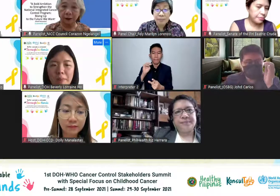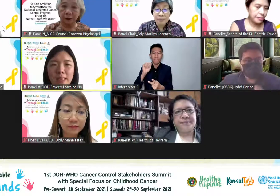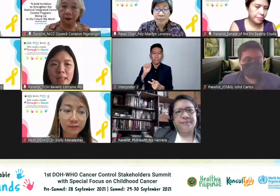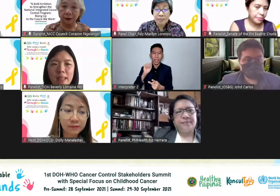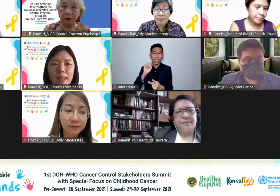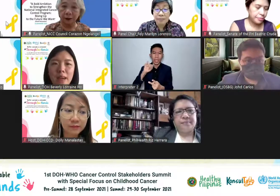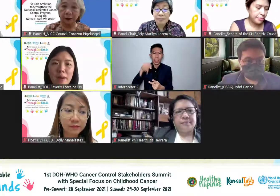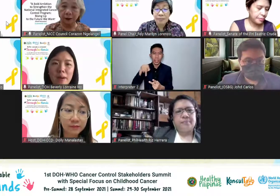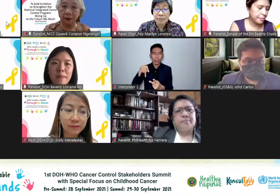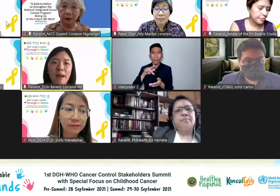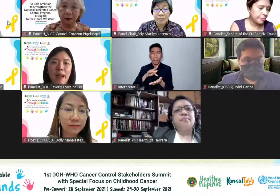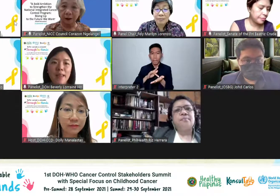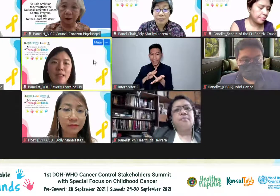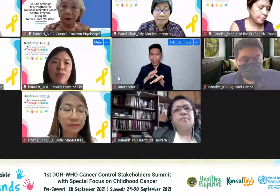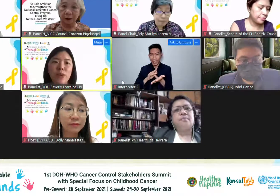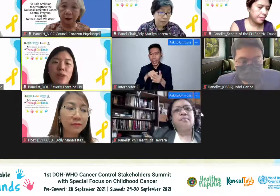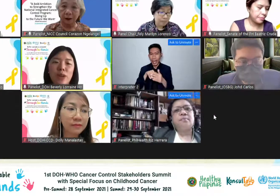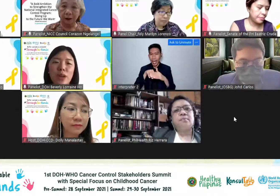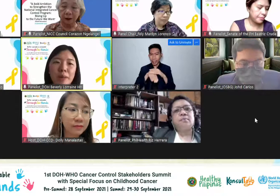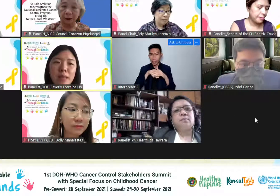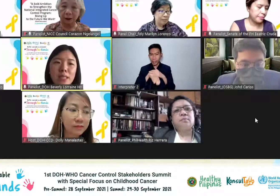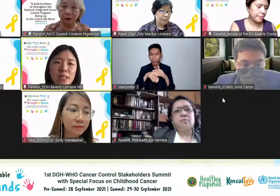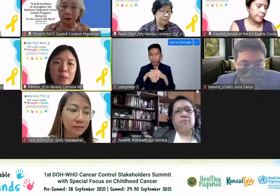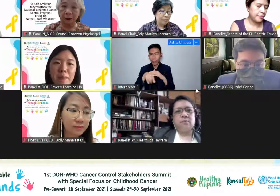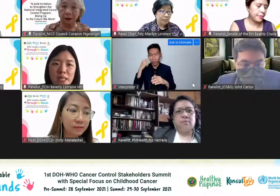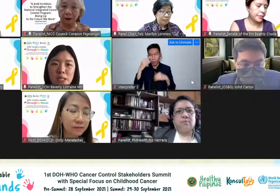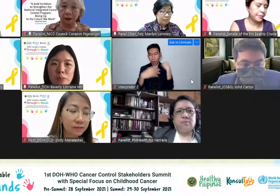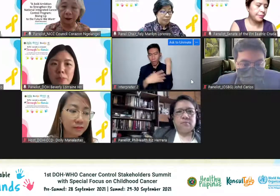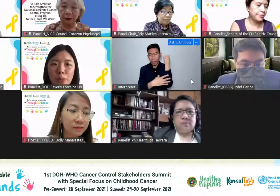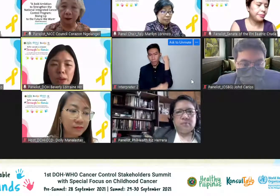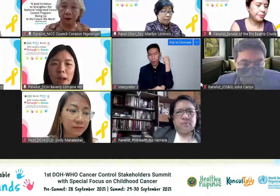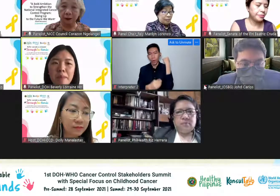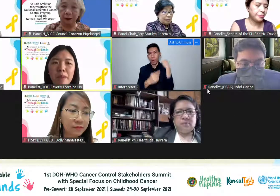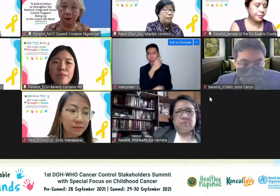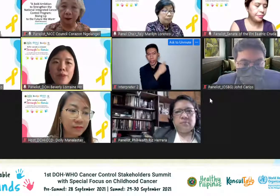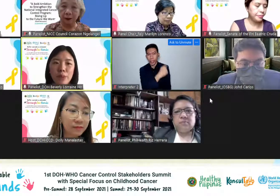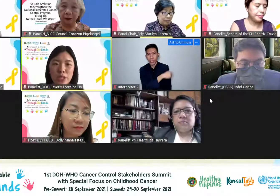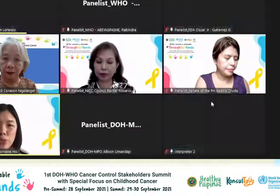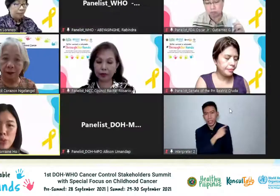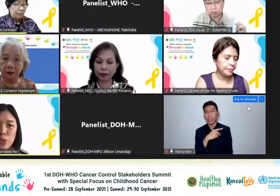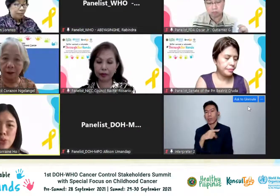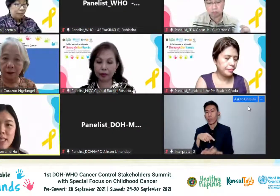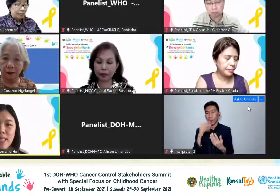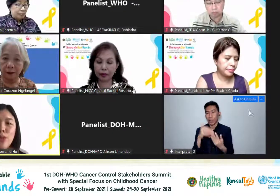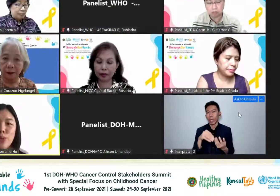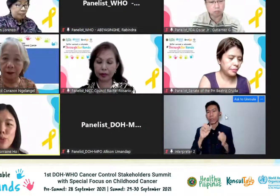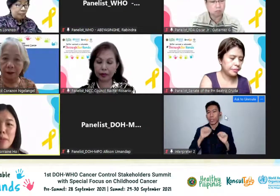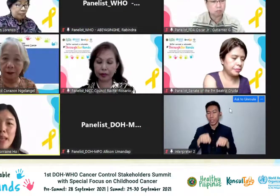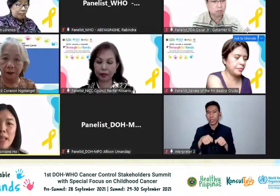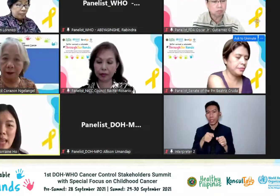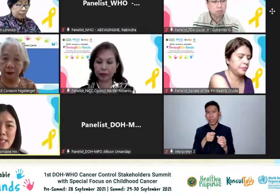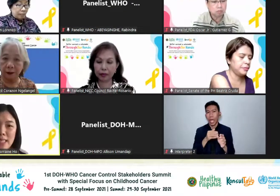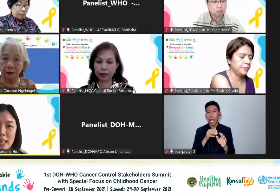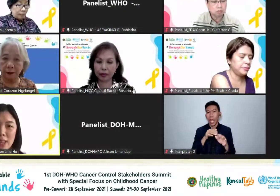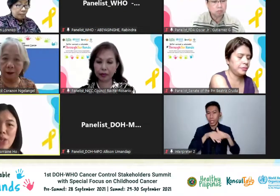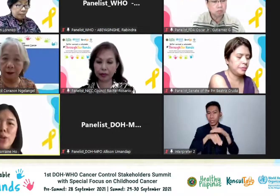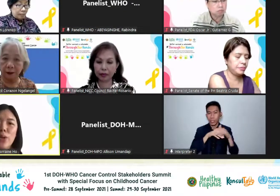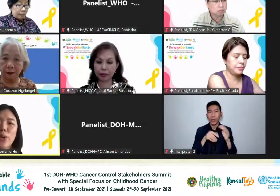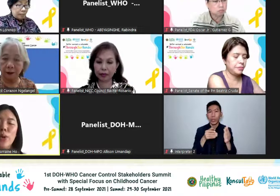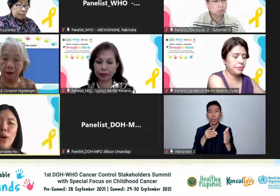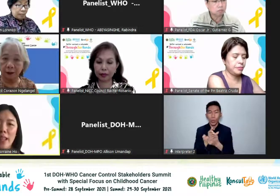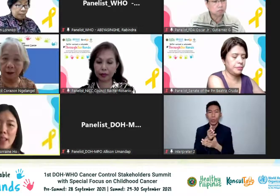or Medical Access for Indigent Patients program, for which you can access it through the Malasakit